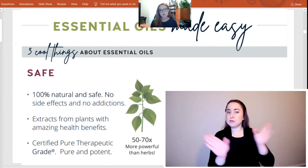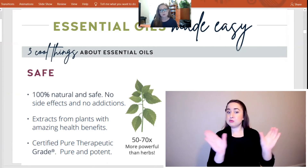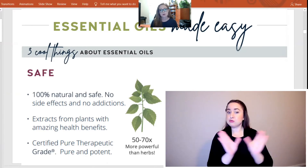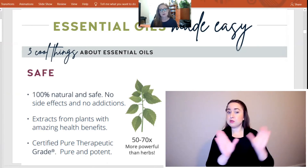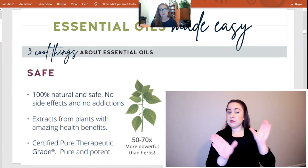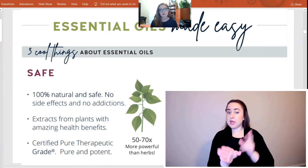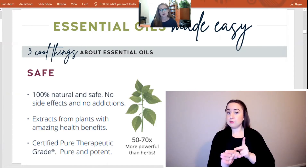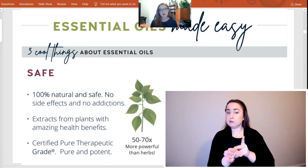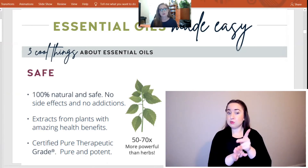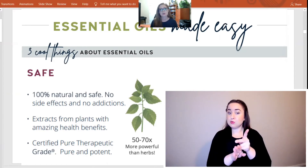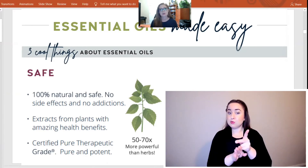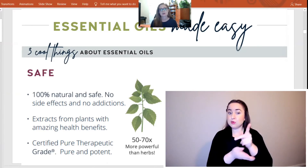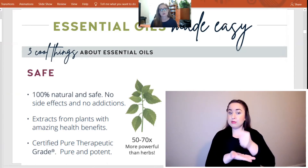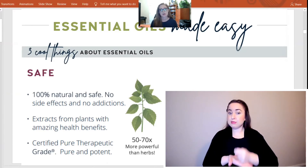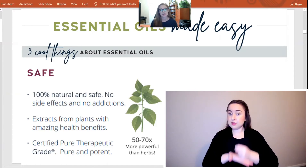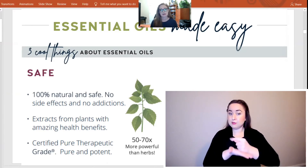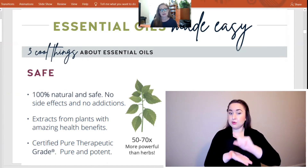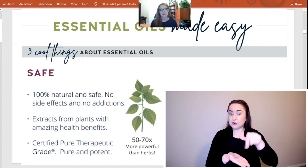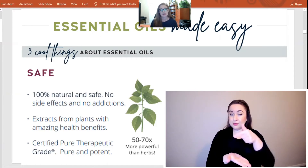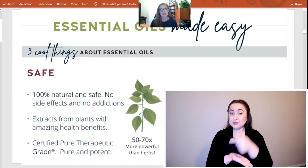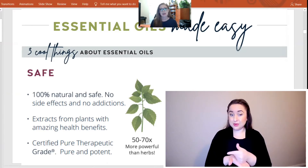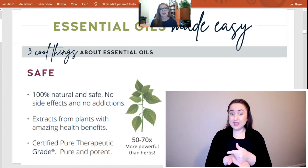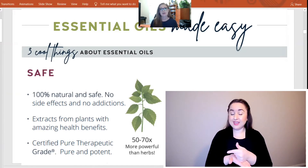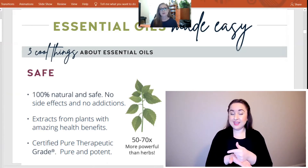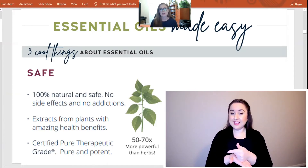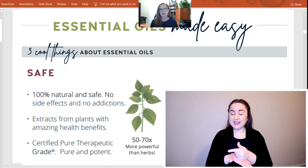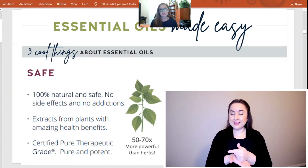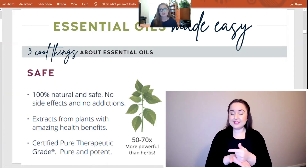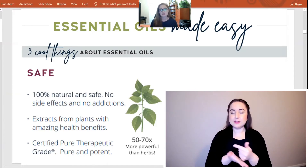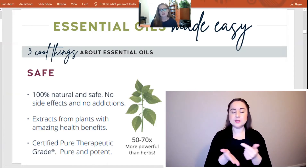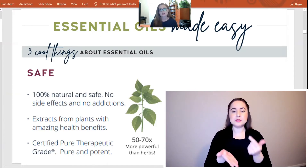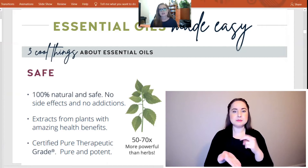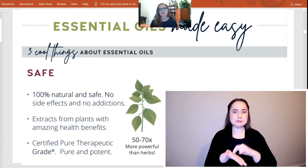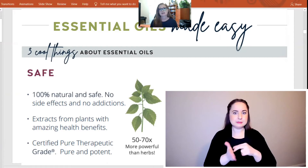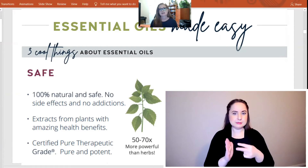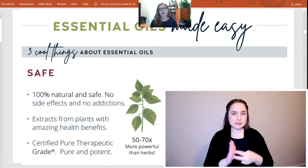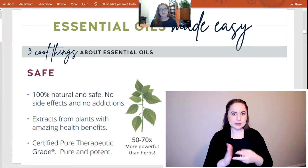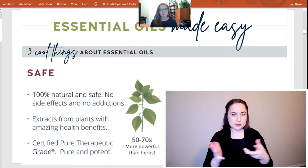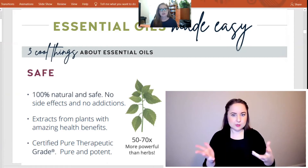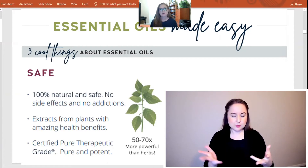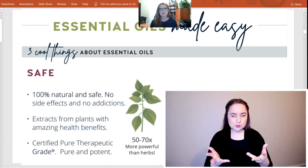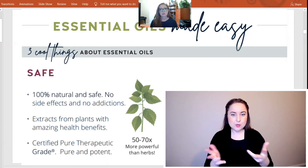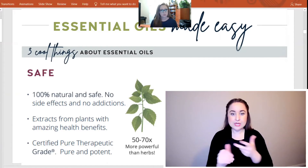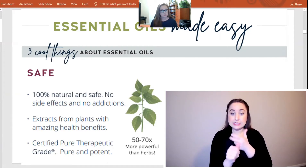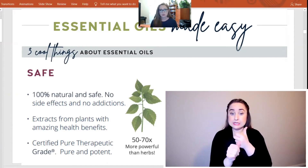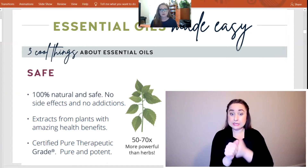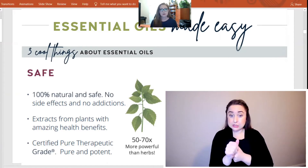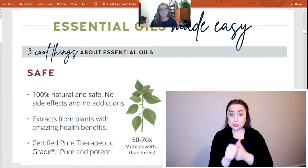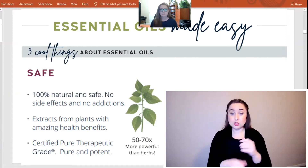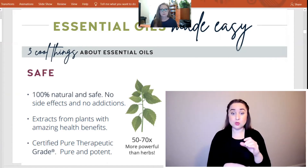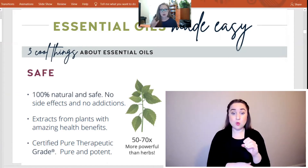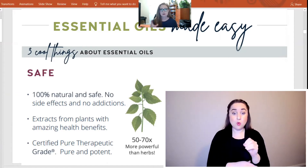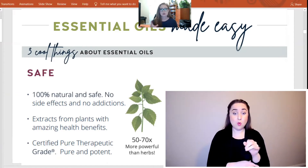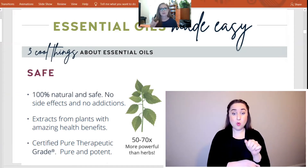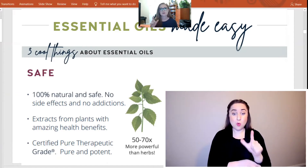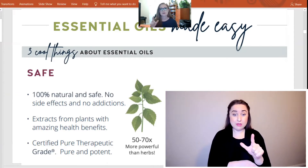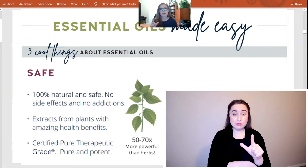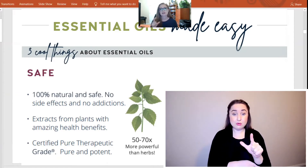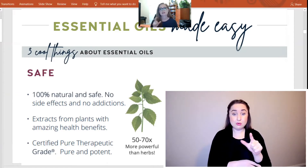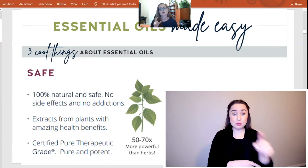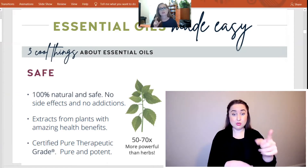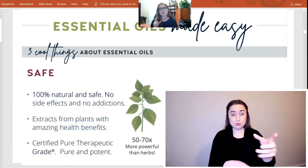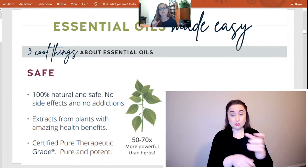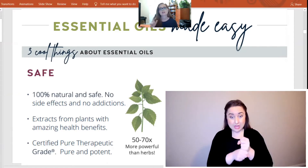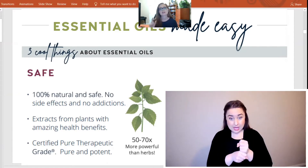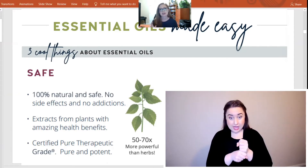pure therapeutic grade. And what that ensures us is every oil bottle that you